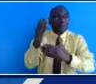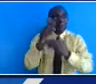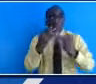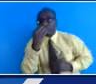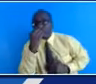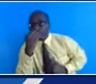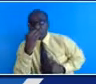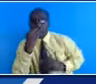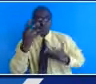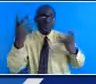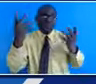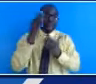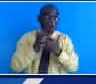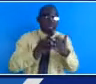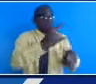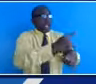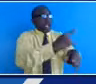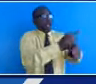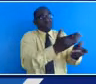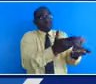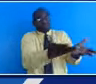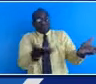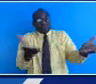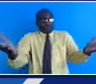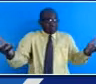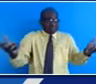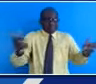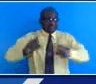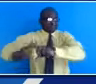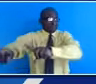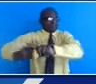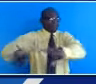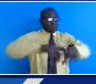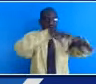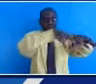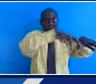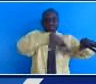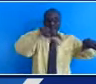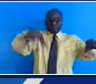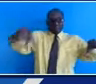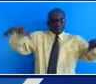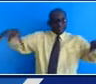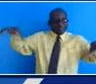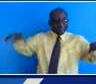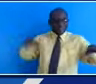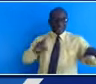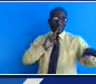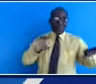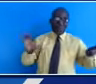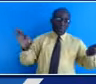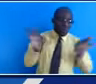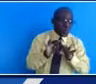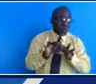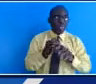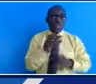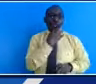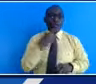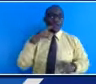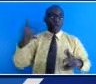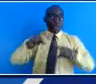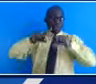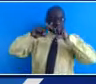a pack, six pack, or you have your wine at home. That's an important profit margin for restaurants. So while they have, made it